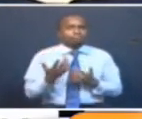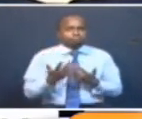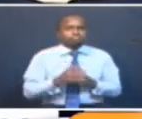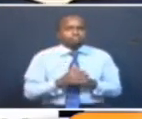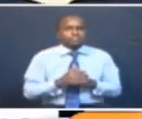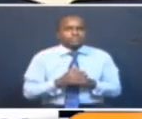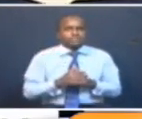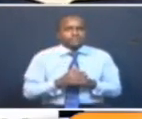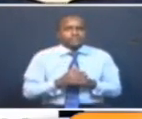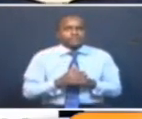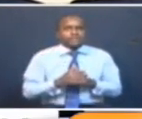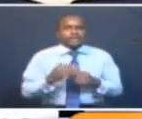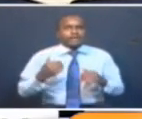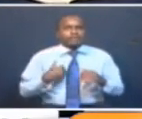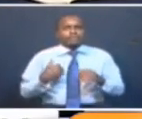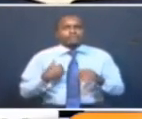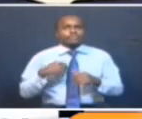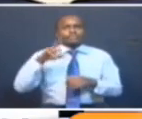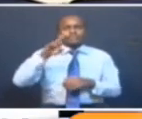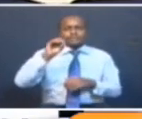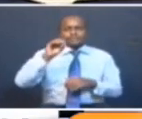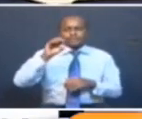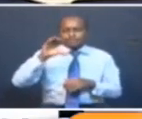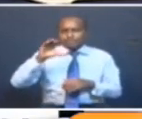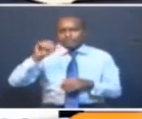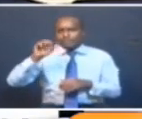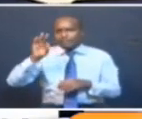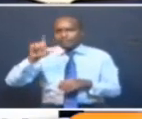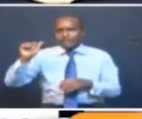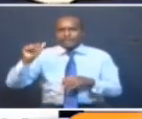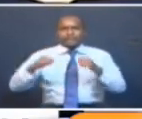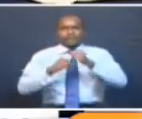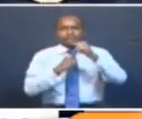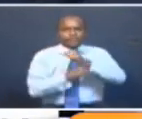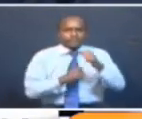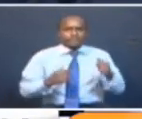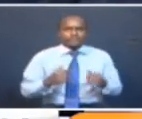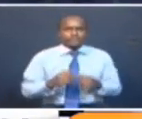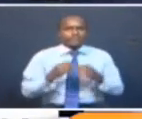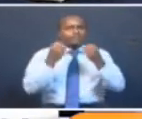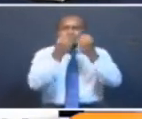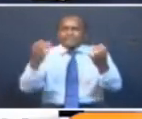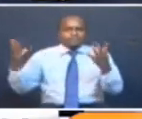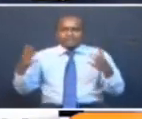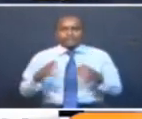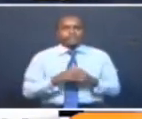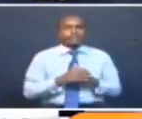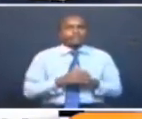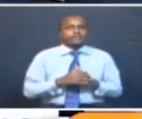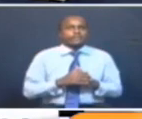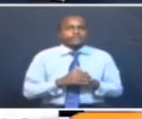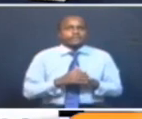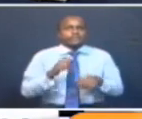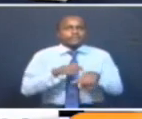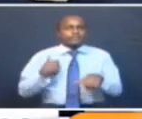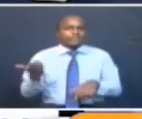people have Ford Foundation, they got Rockefeller Foundation, Vanderbilt, and MacArthur, and I don't know how many of them. Yeah. So when I came back,